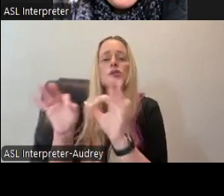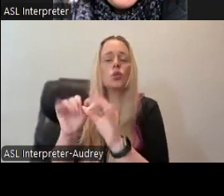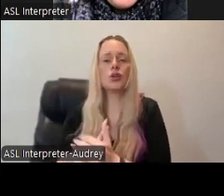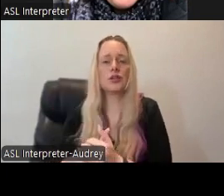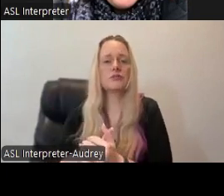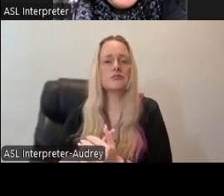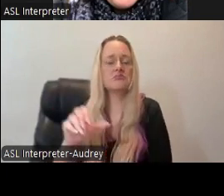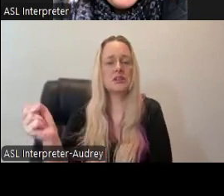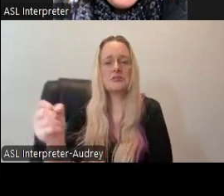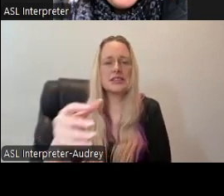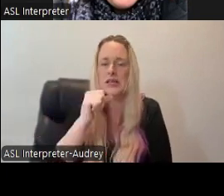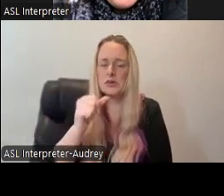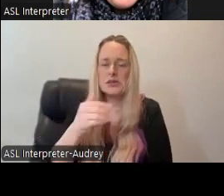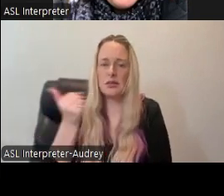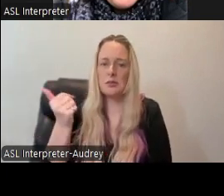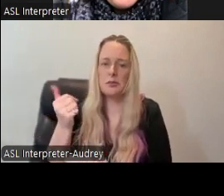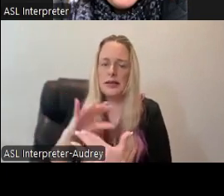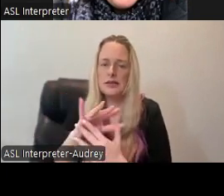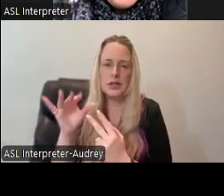much.